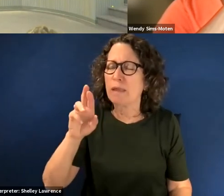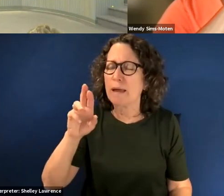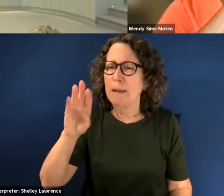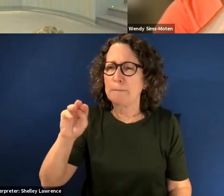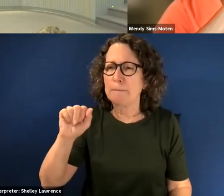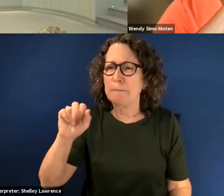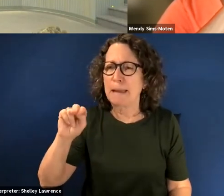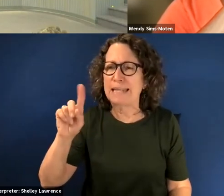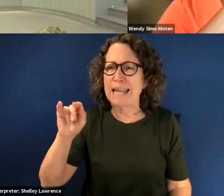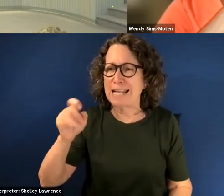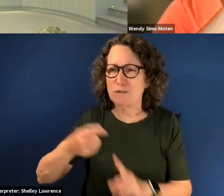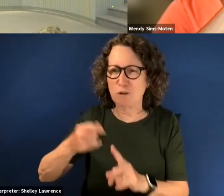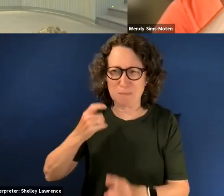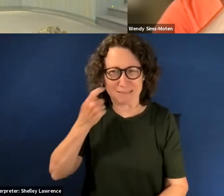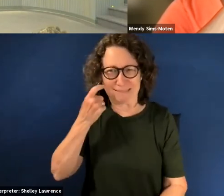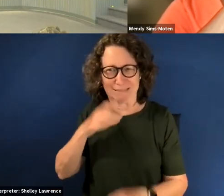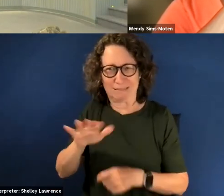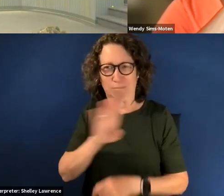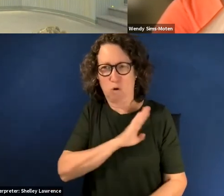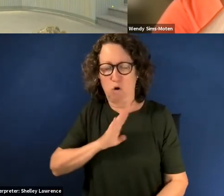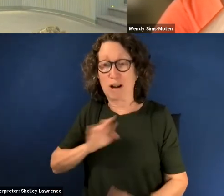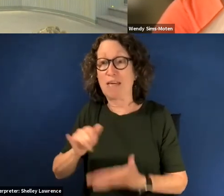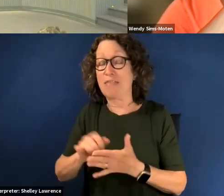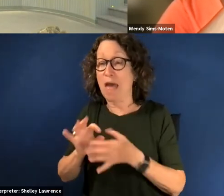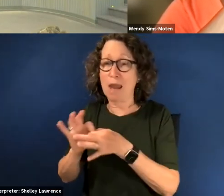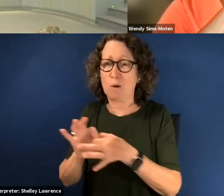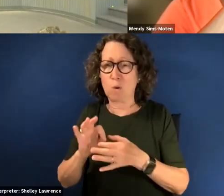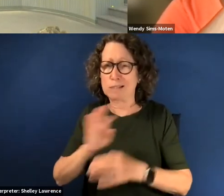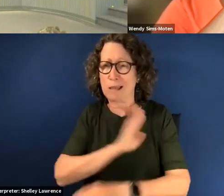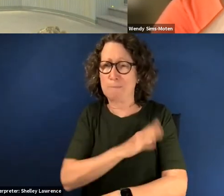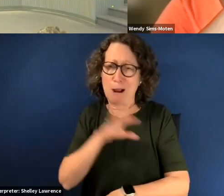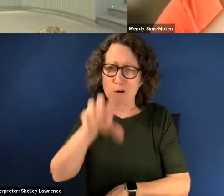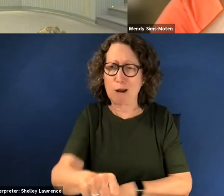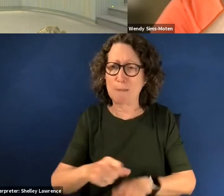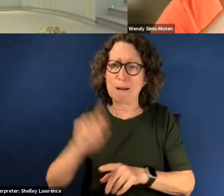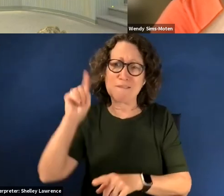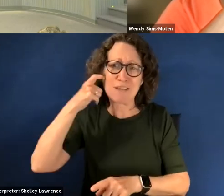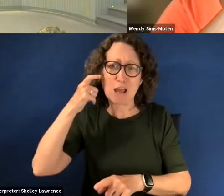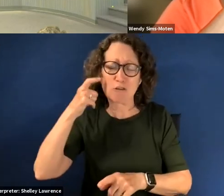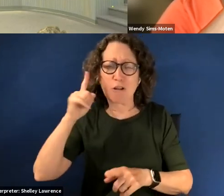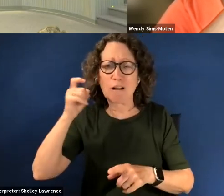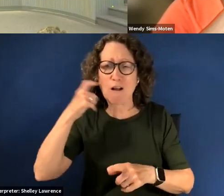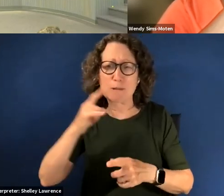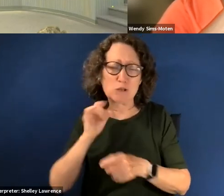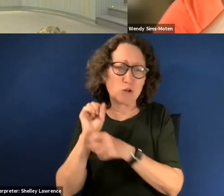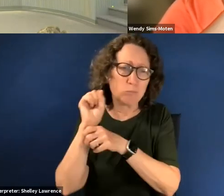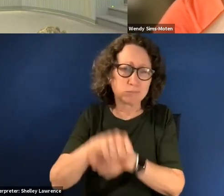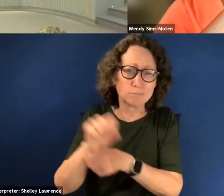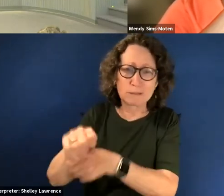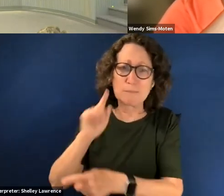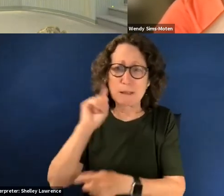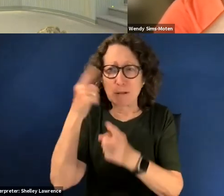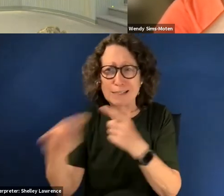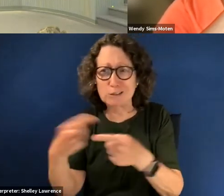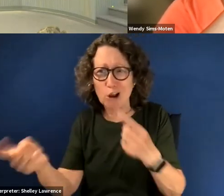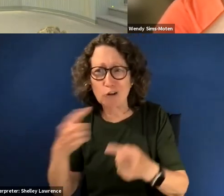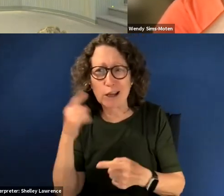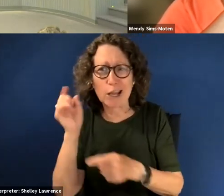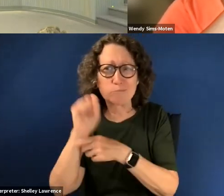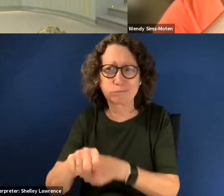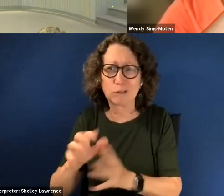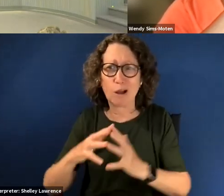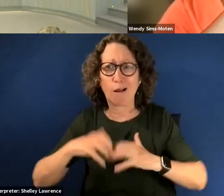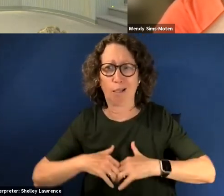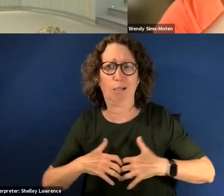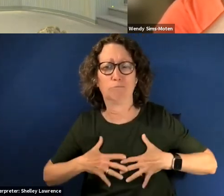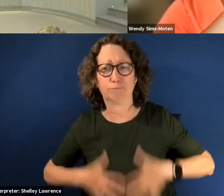boards. This coordinated attack was a power grab and a push by the federal government to break the will of people with dissenting opinions. I hope